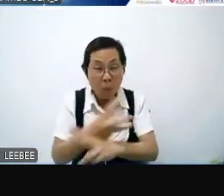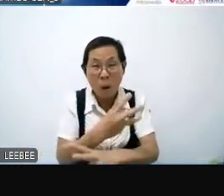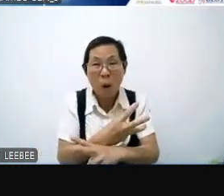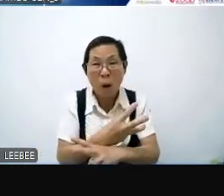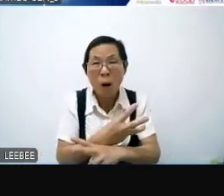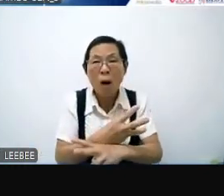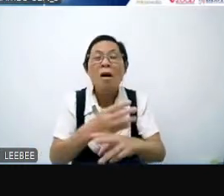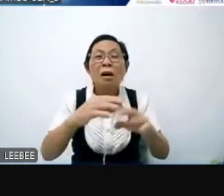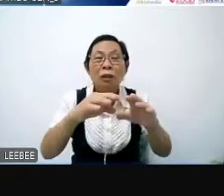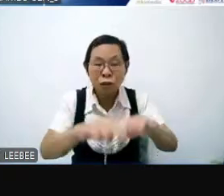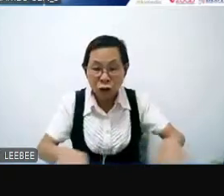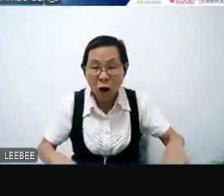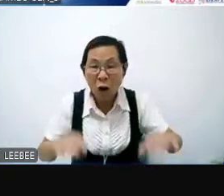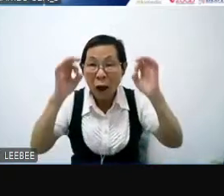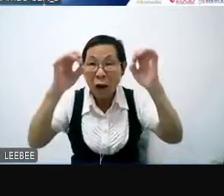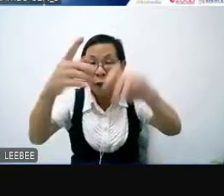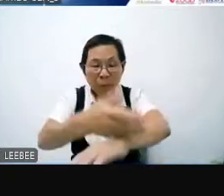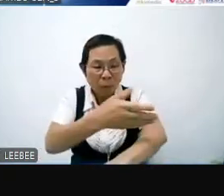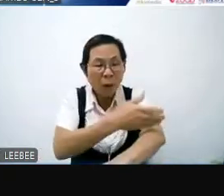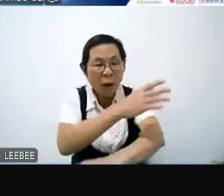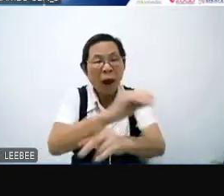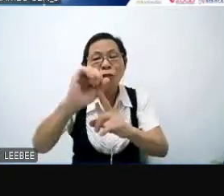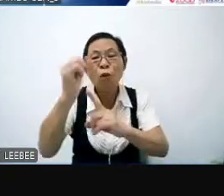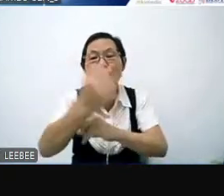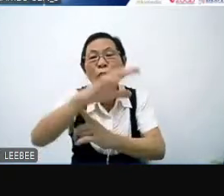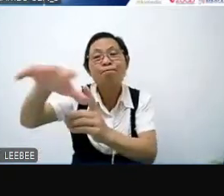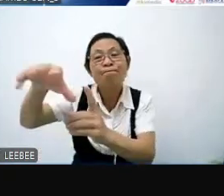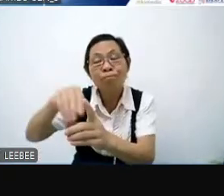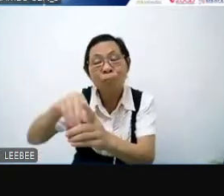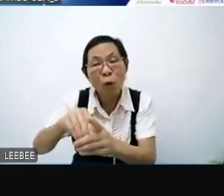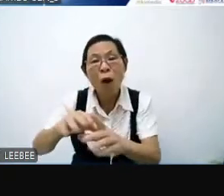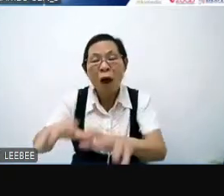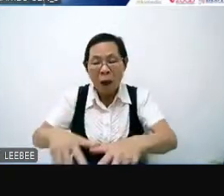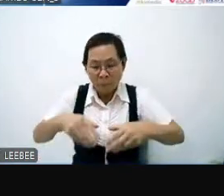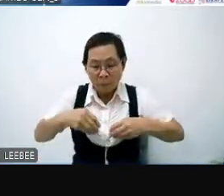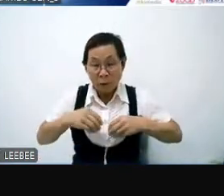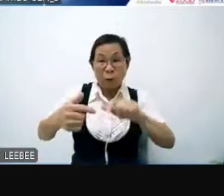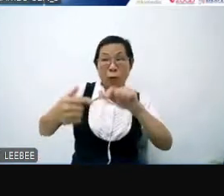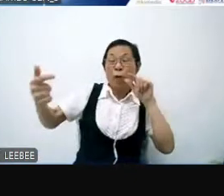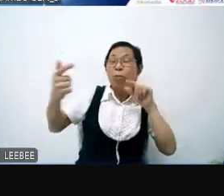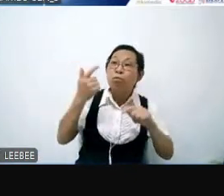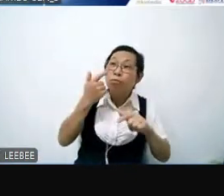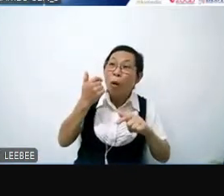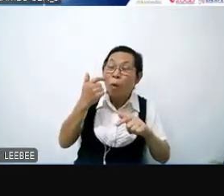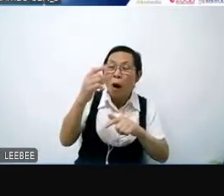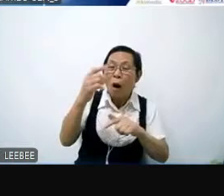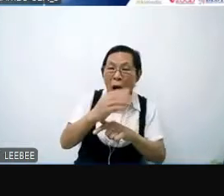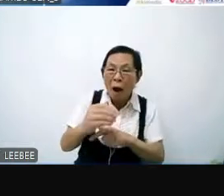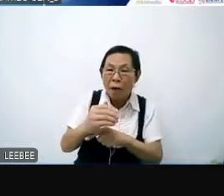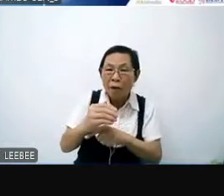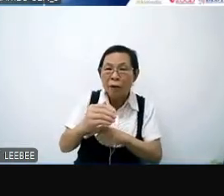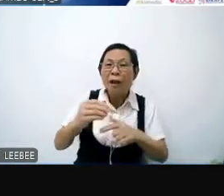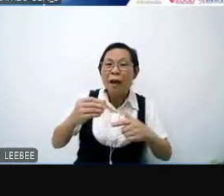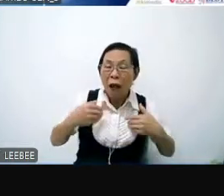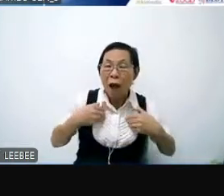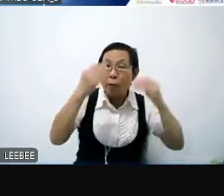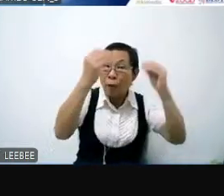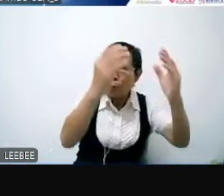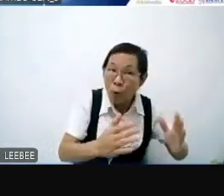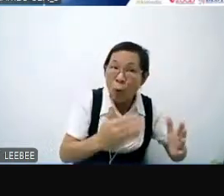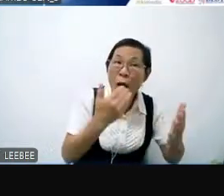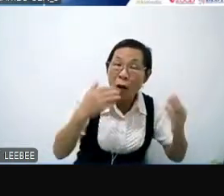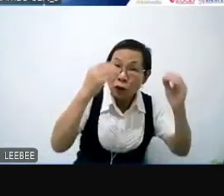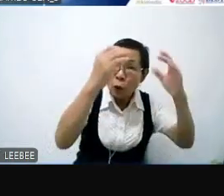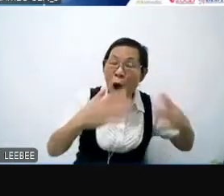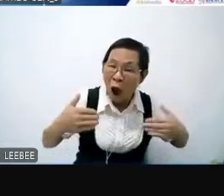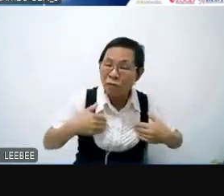progress, and also social inclusion. And by fostering greater awareness and equipping educators with the right knowledge